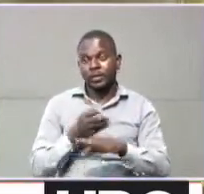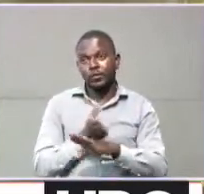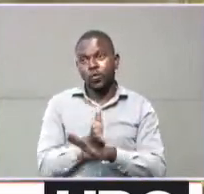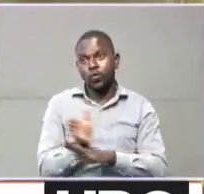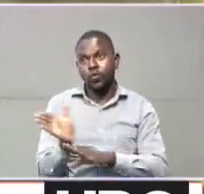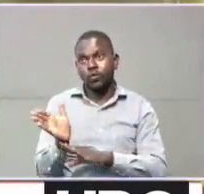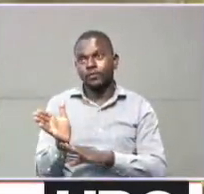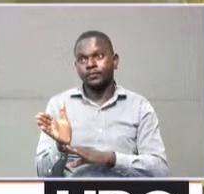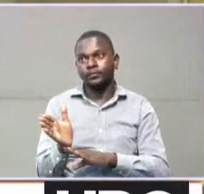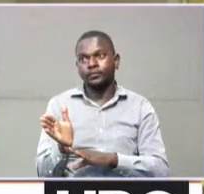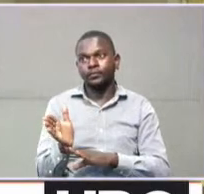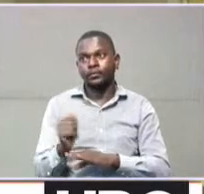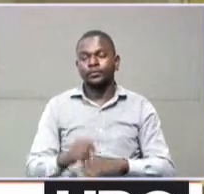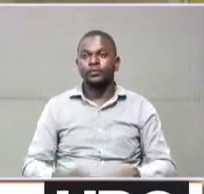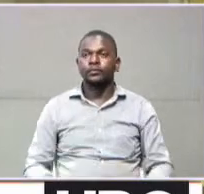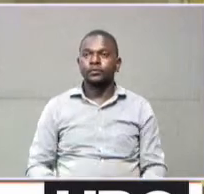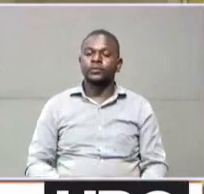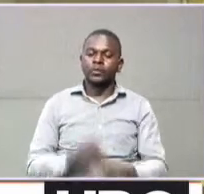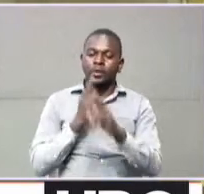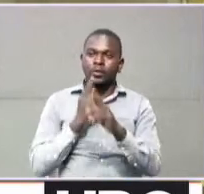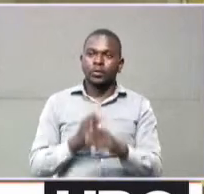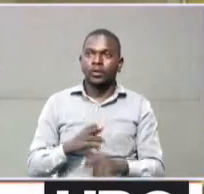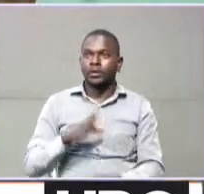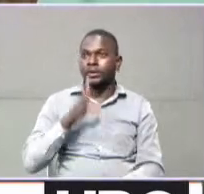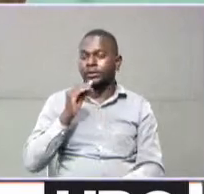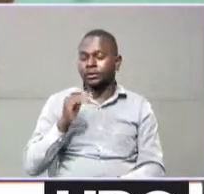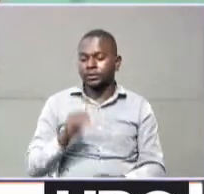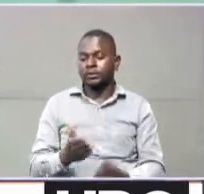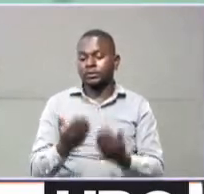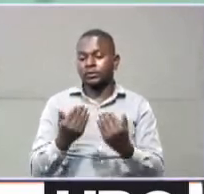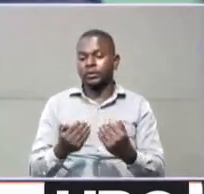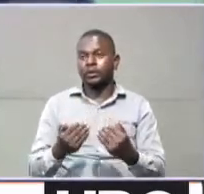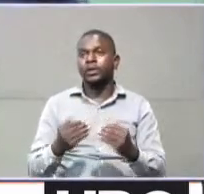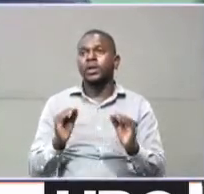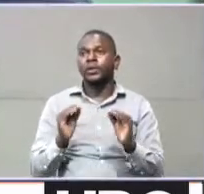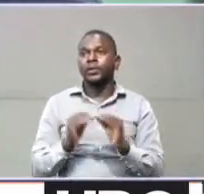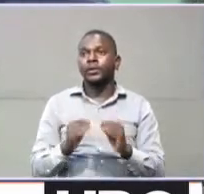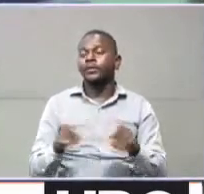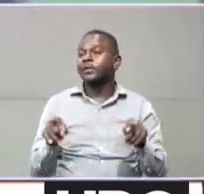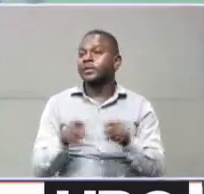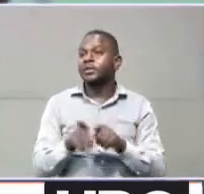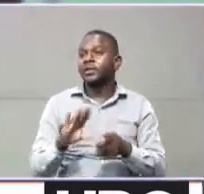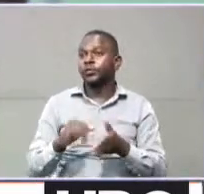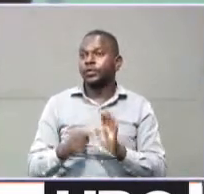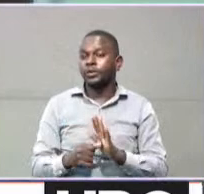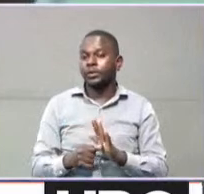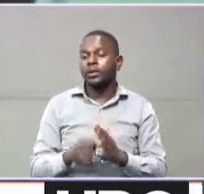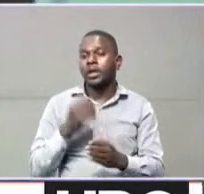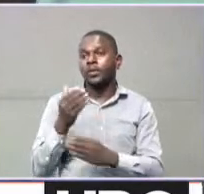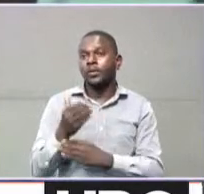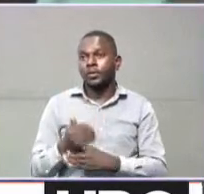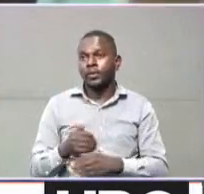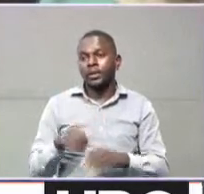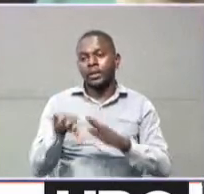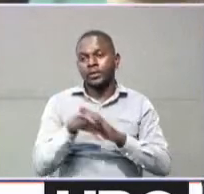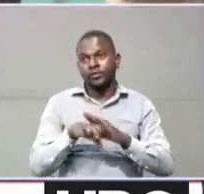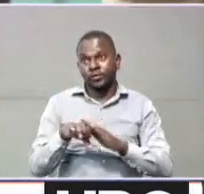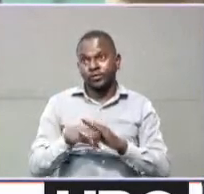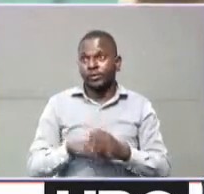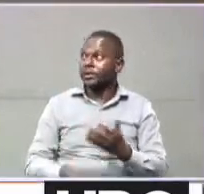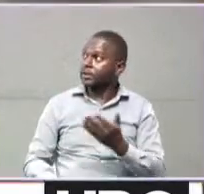out that one i was speaker today we had a meeting over the same and the minister of environment is